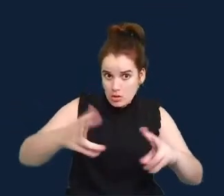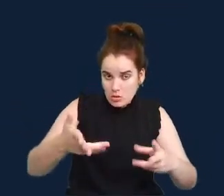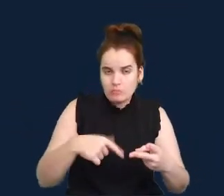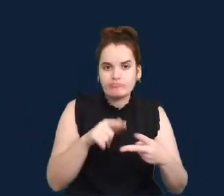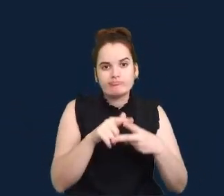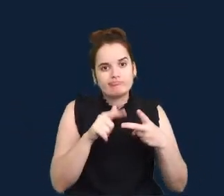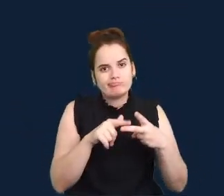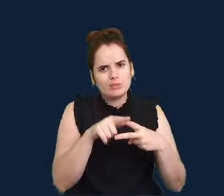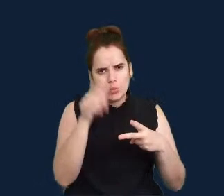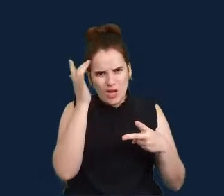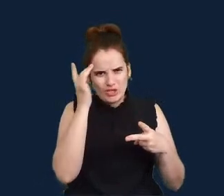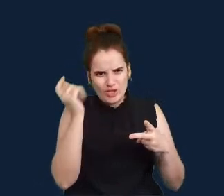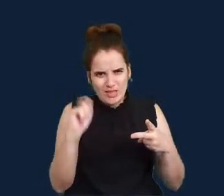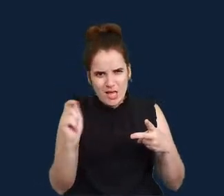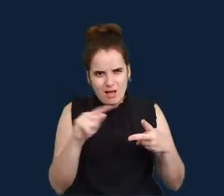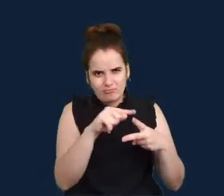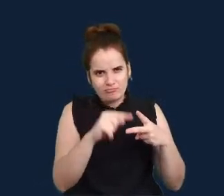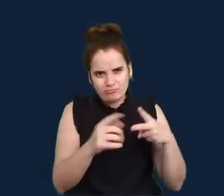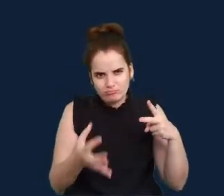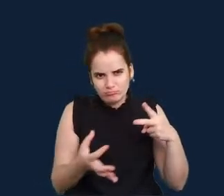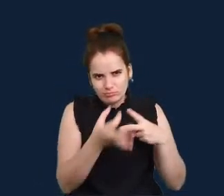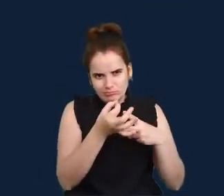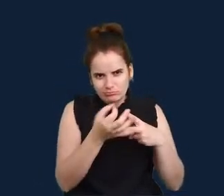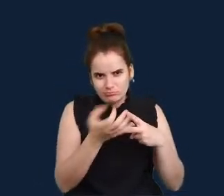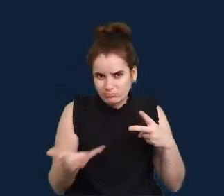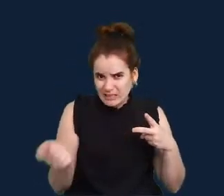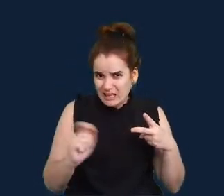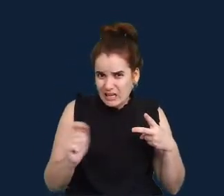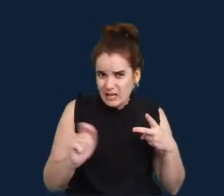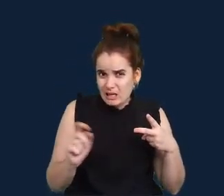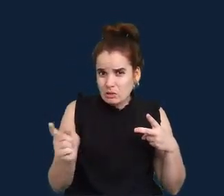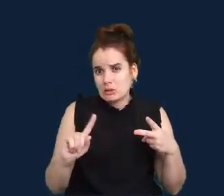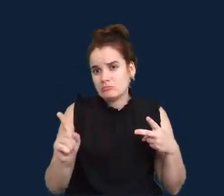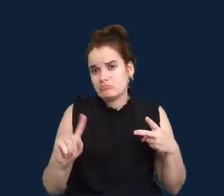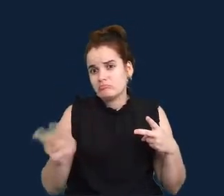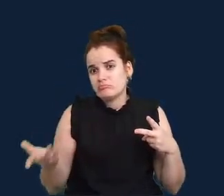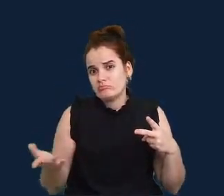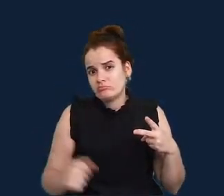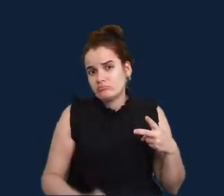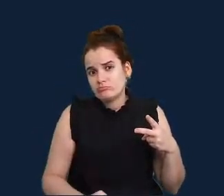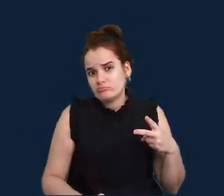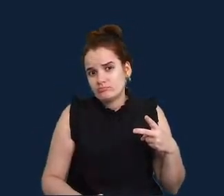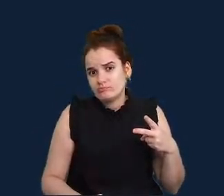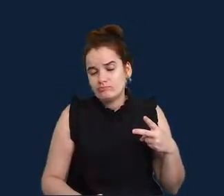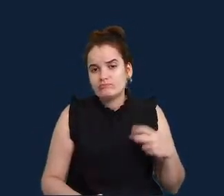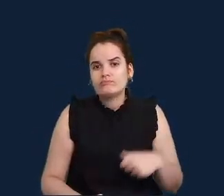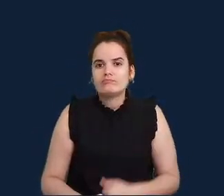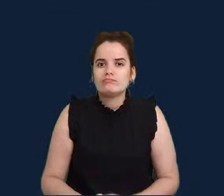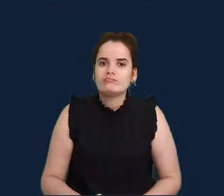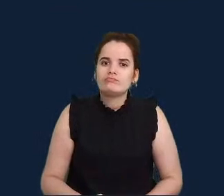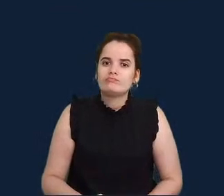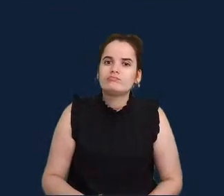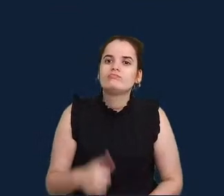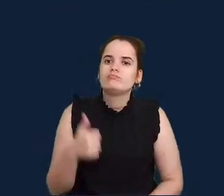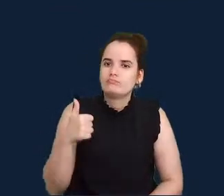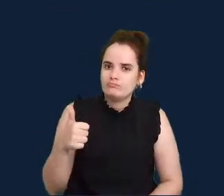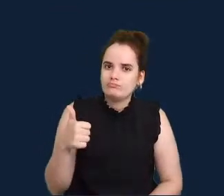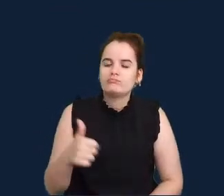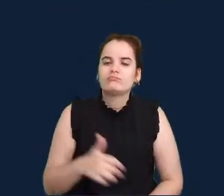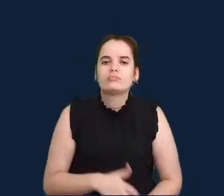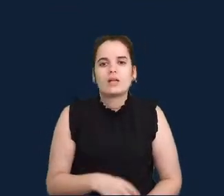with exploratory experiences for the reader? 100%. Actually,